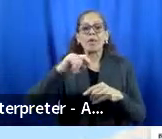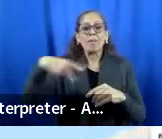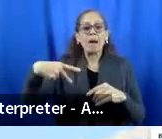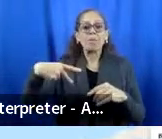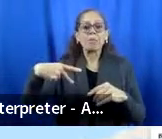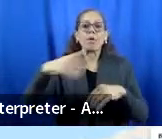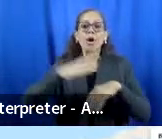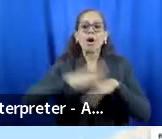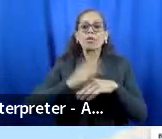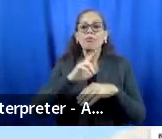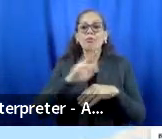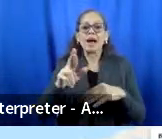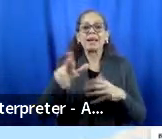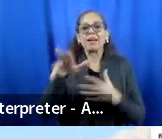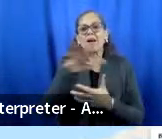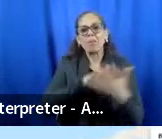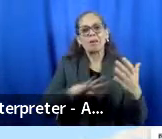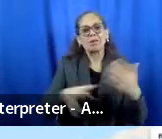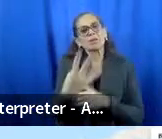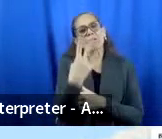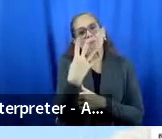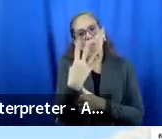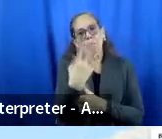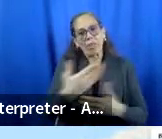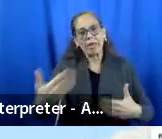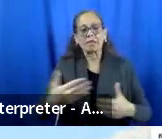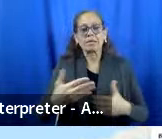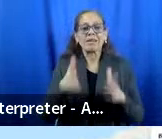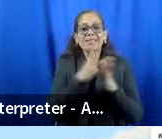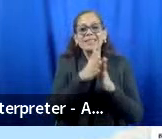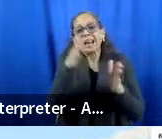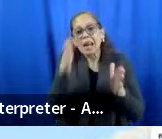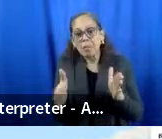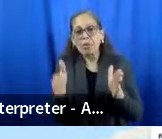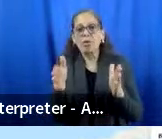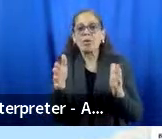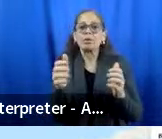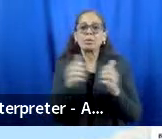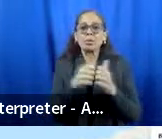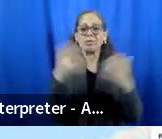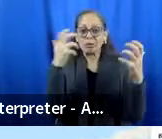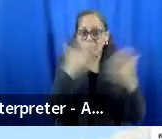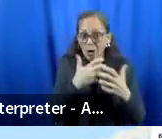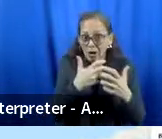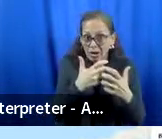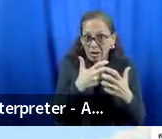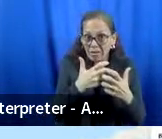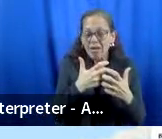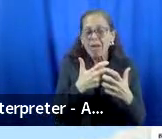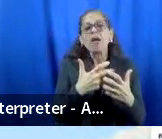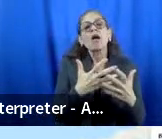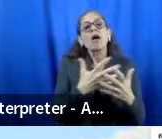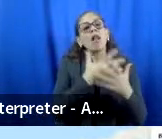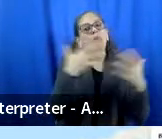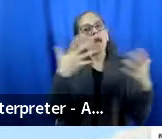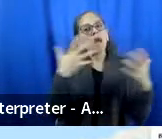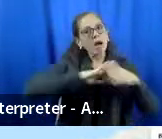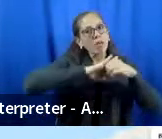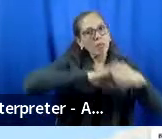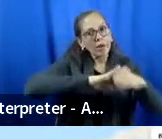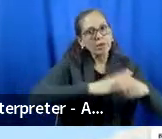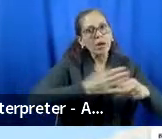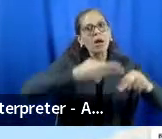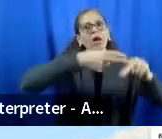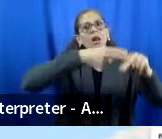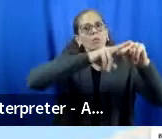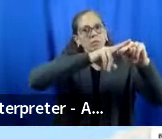you the combination of those 4 factors. So neighborhoods with the darker color have higher market pressures relative